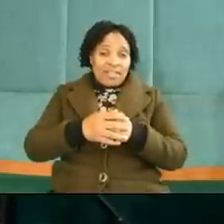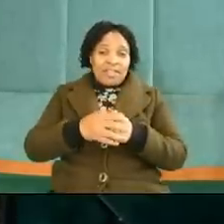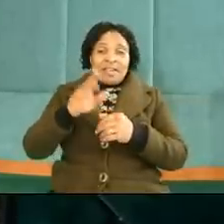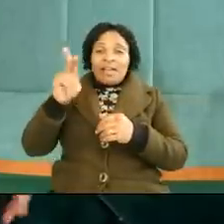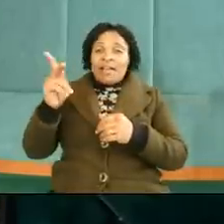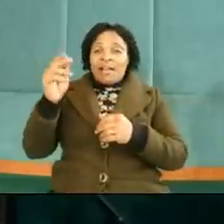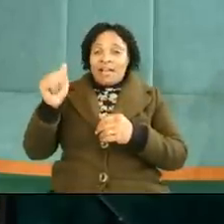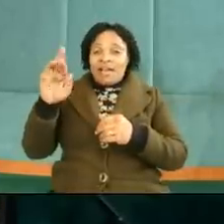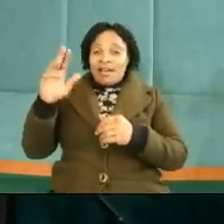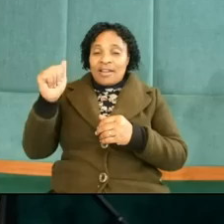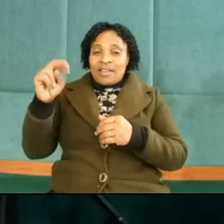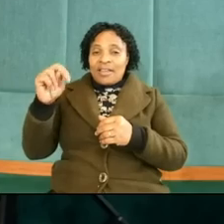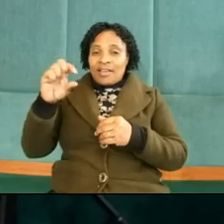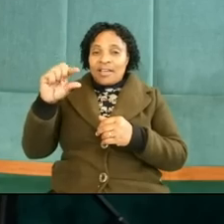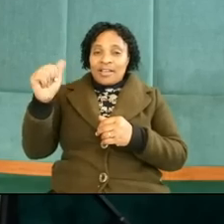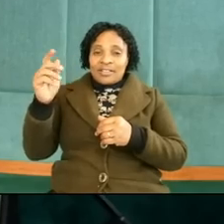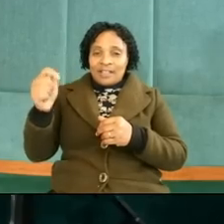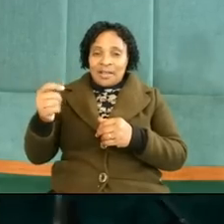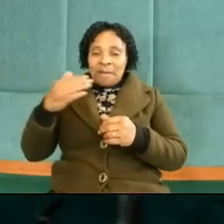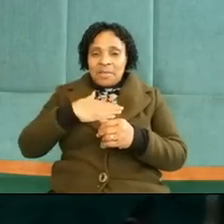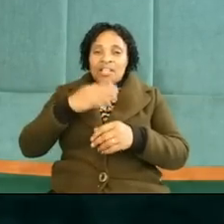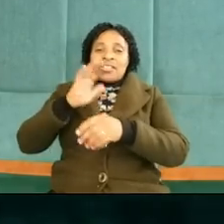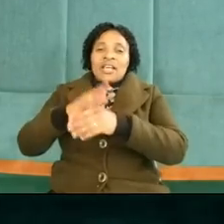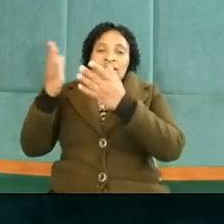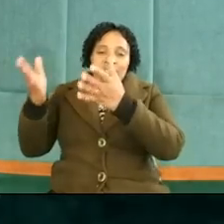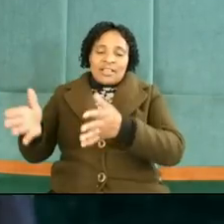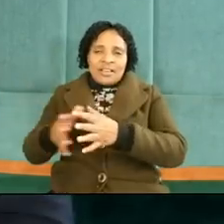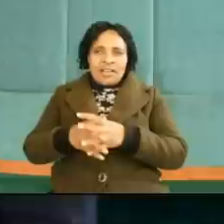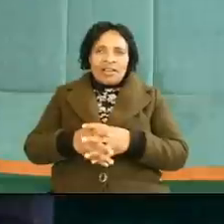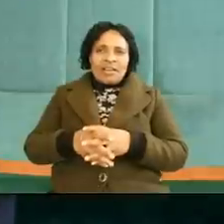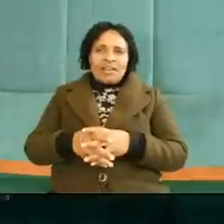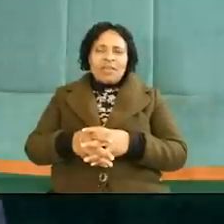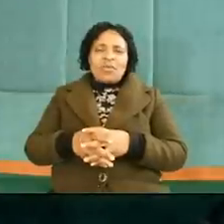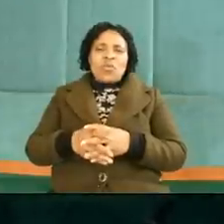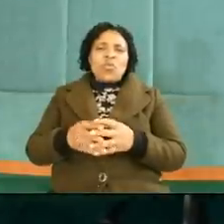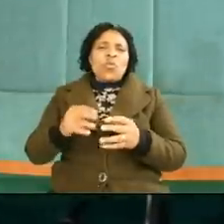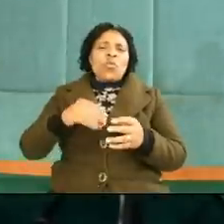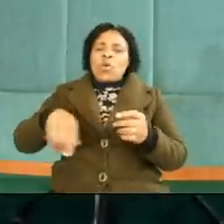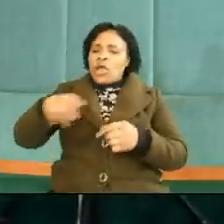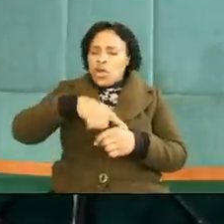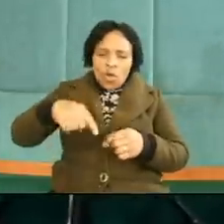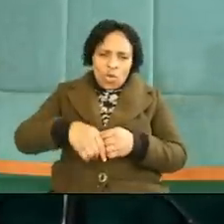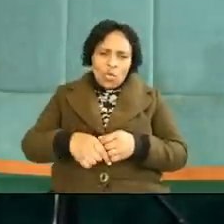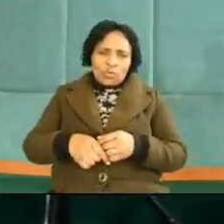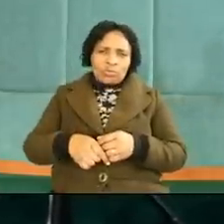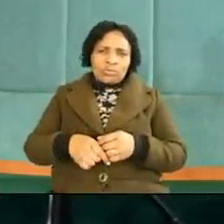Karangata up there, me in my church, Ebenezer and Cayman Islands, we all are